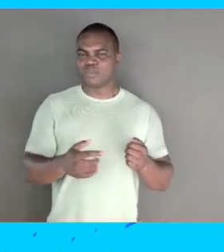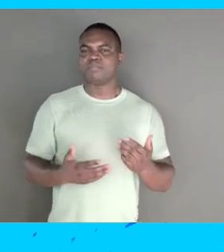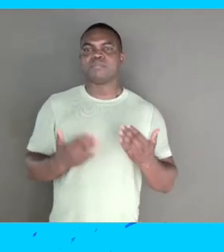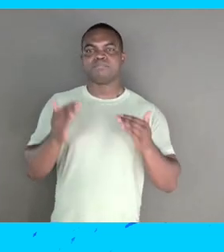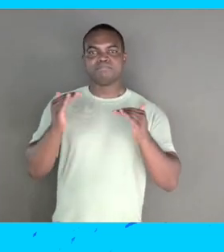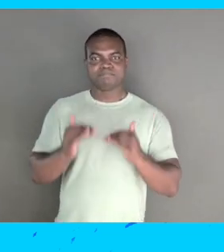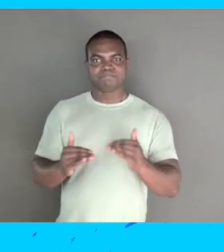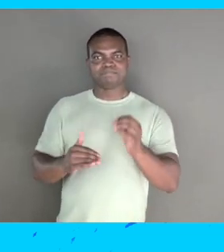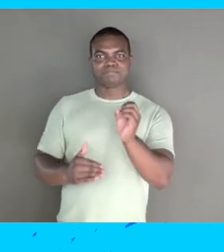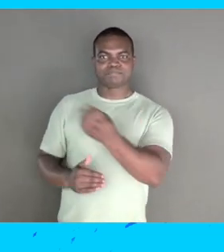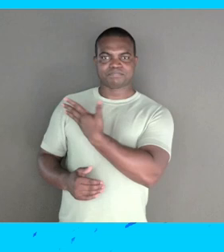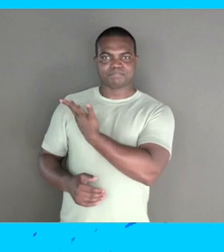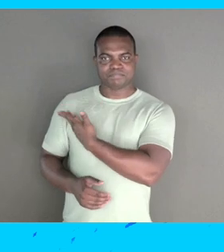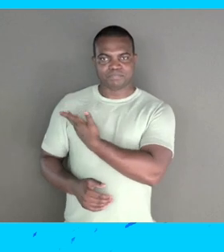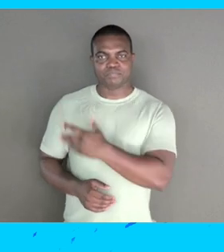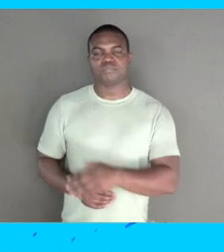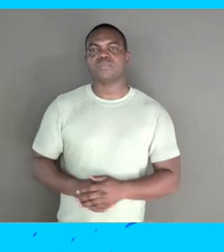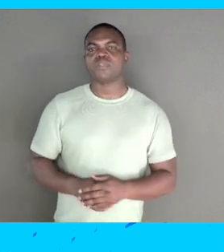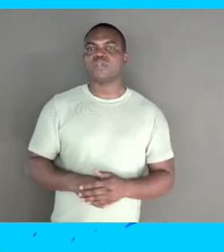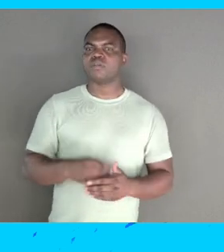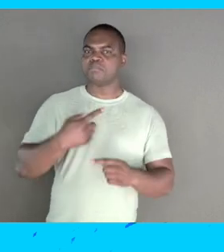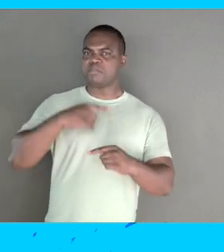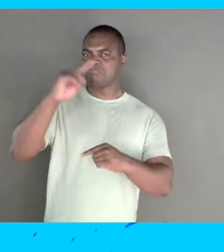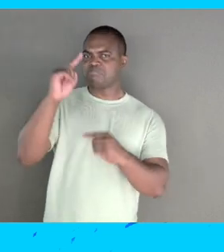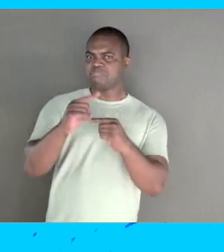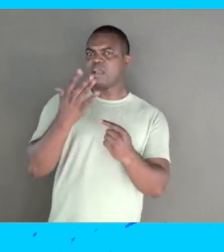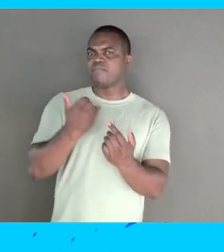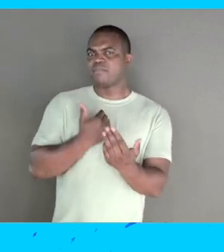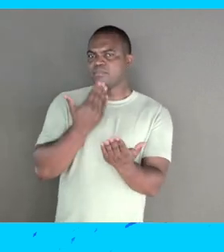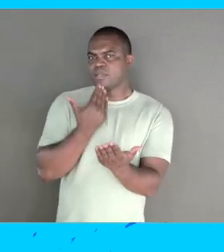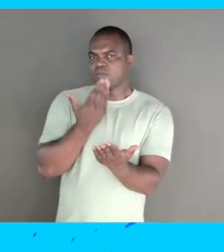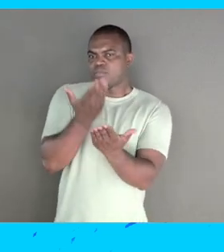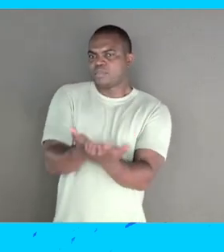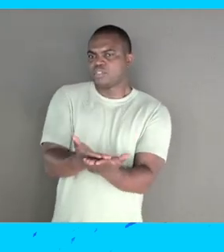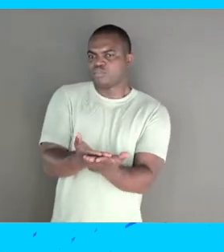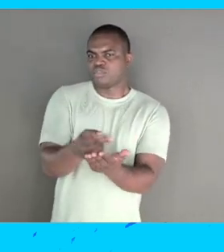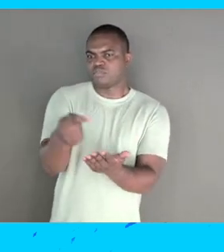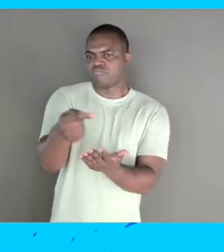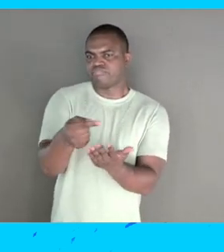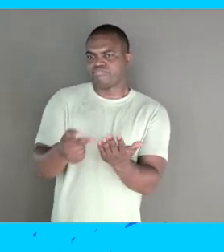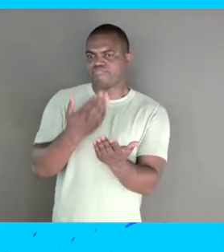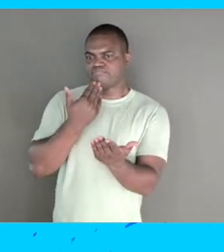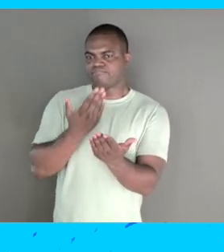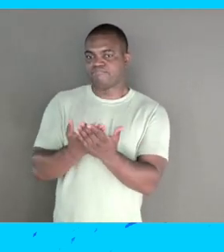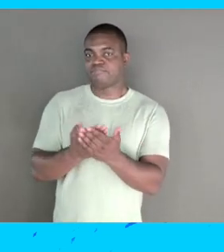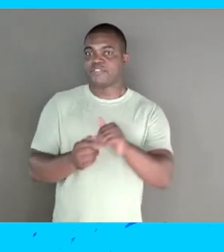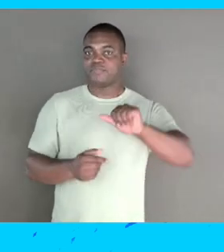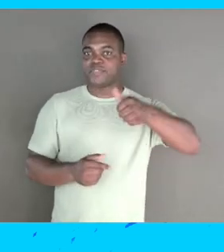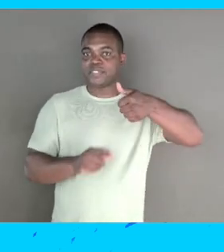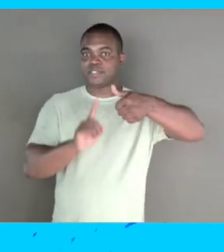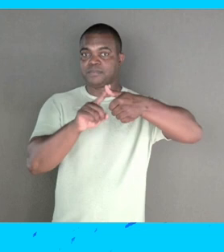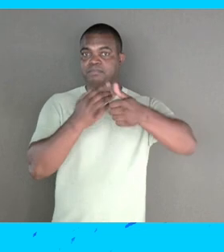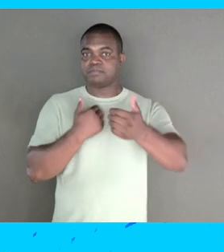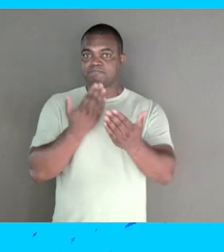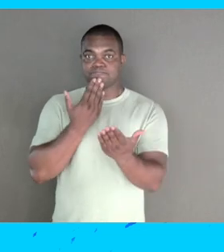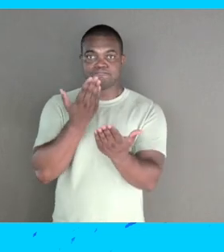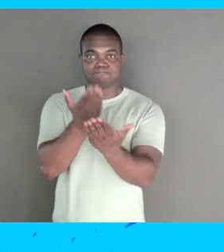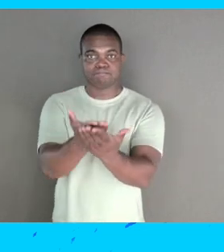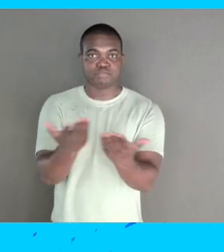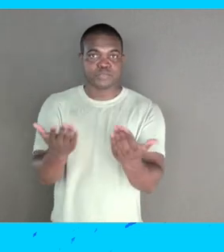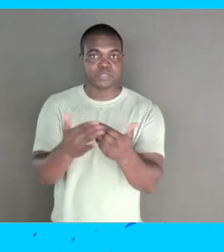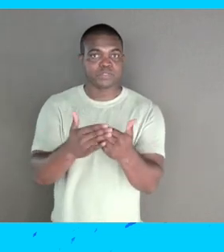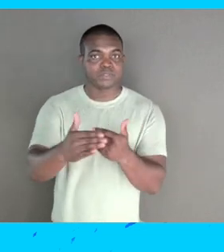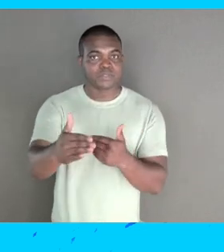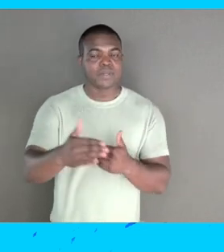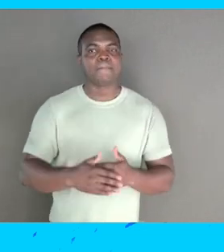my recommendations. And first one would be to integrate mental health